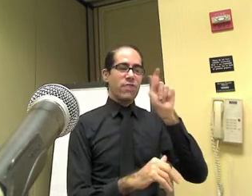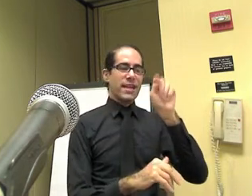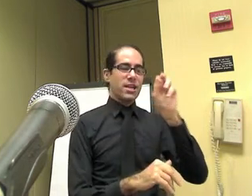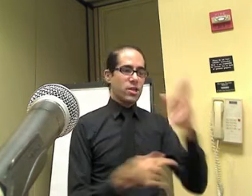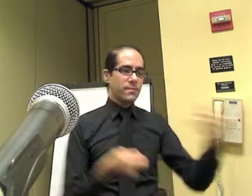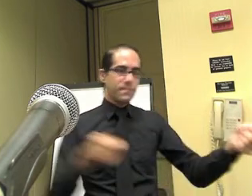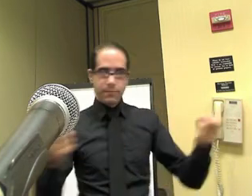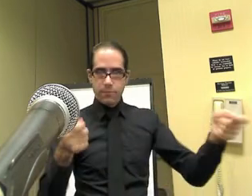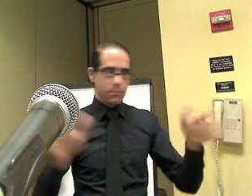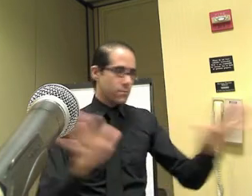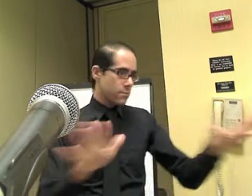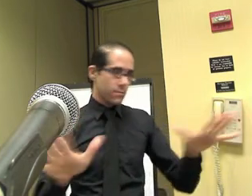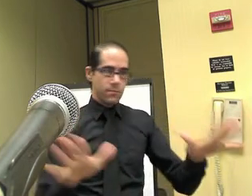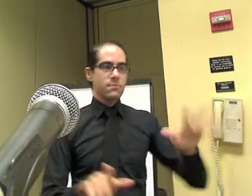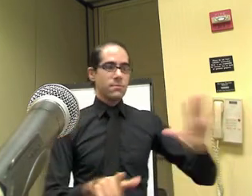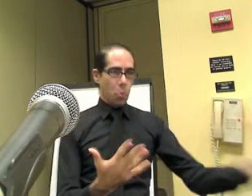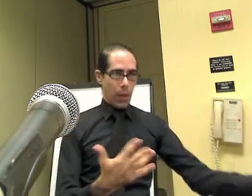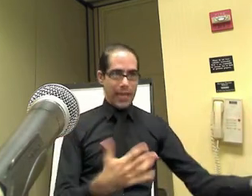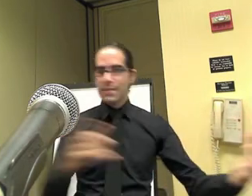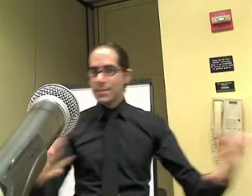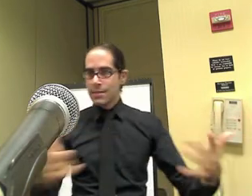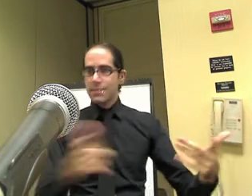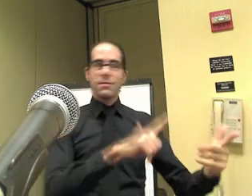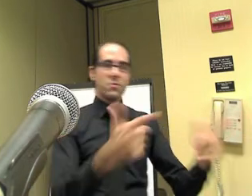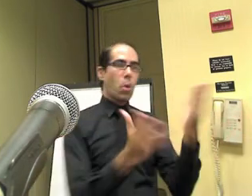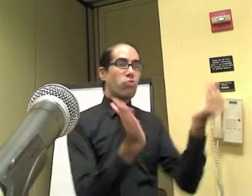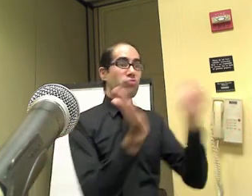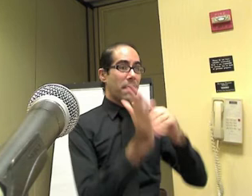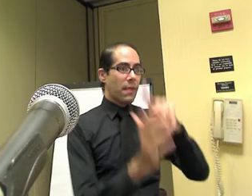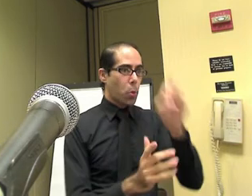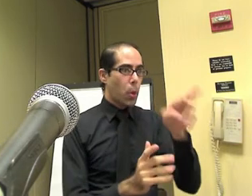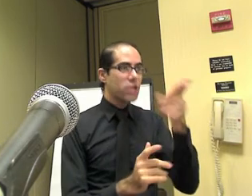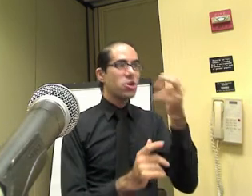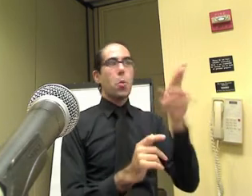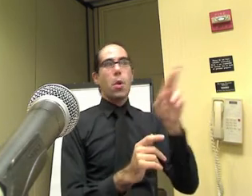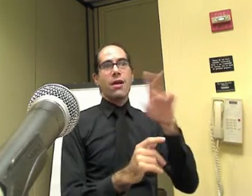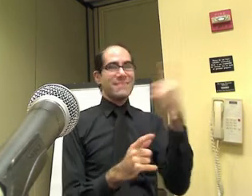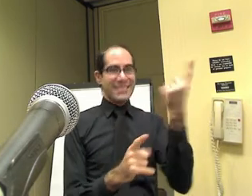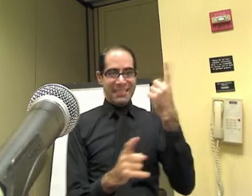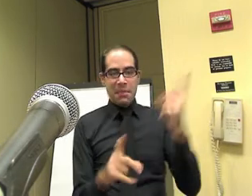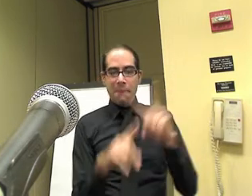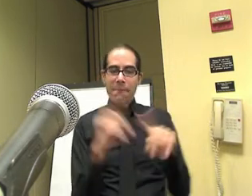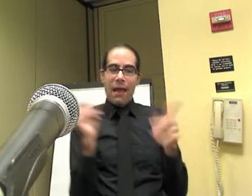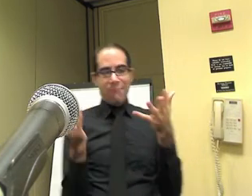is hard to moderate sometimes. And so the docent or whoever has to be